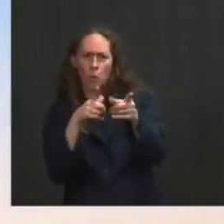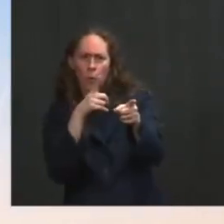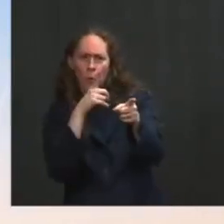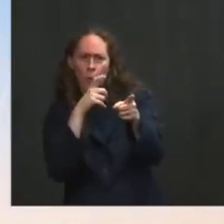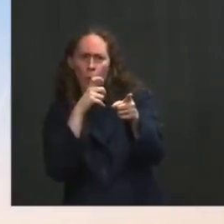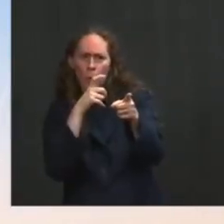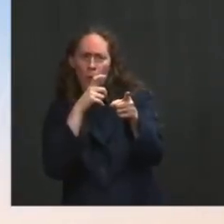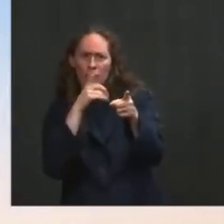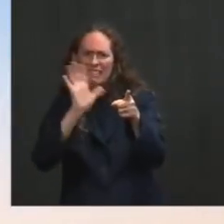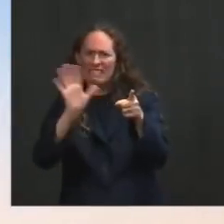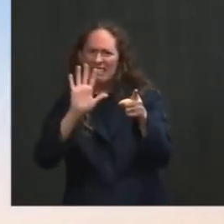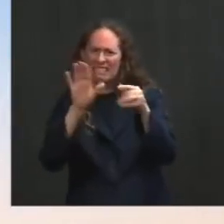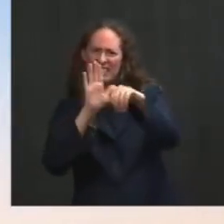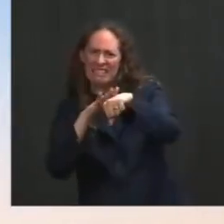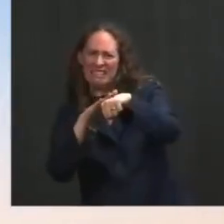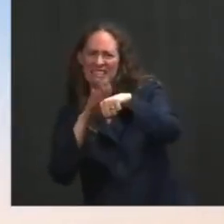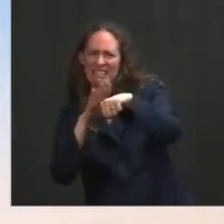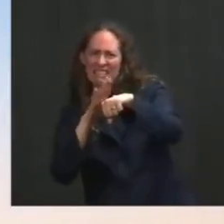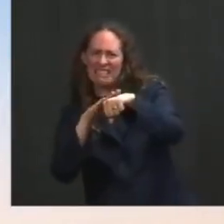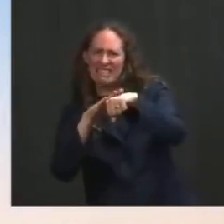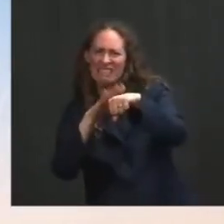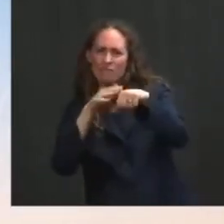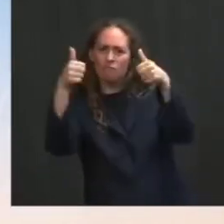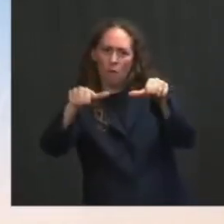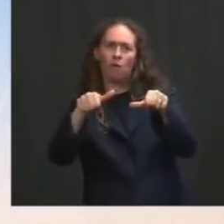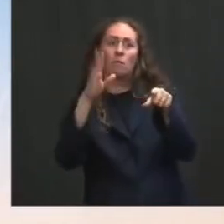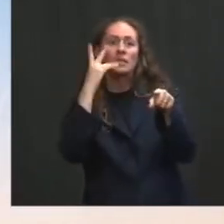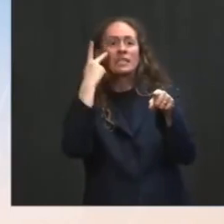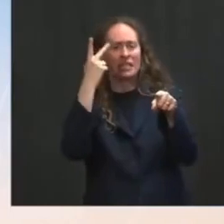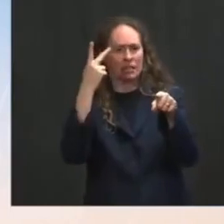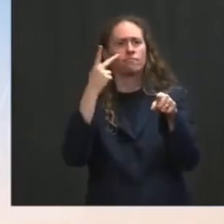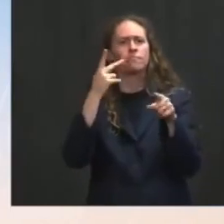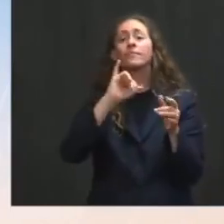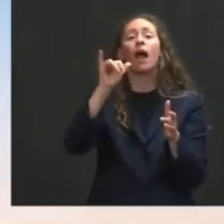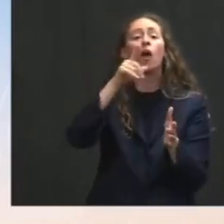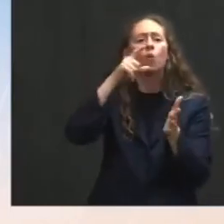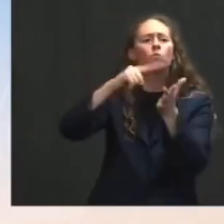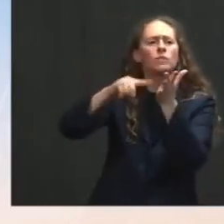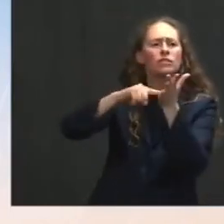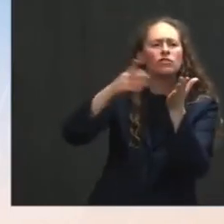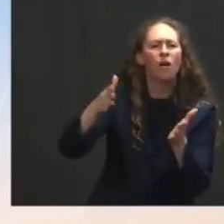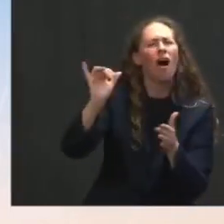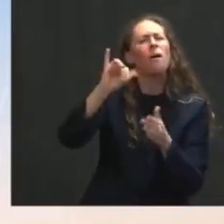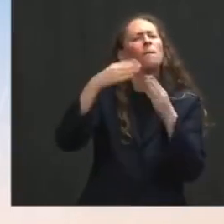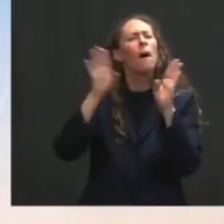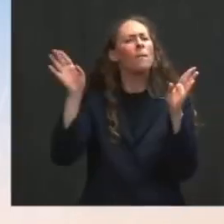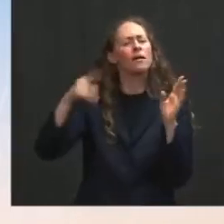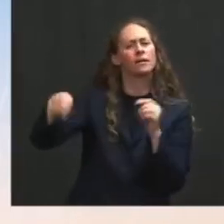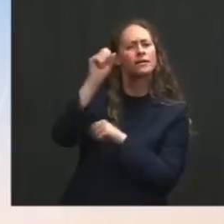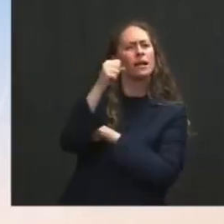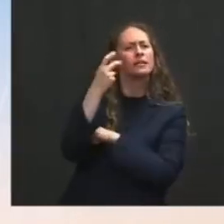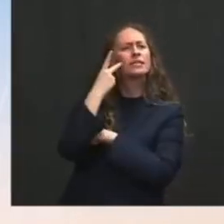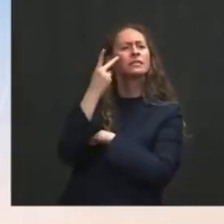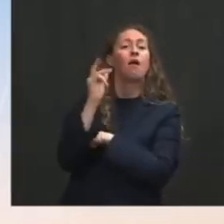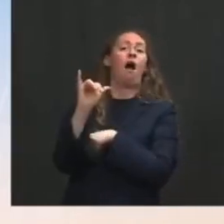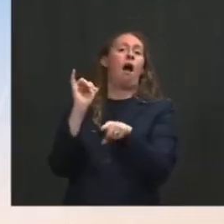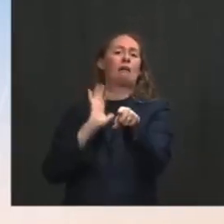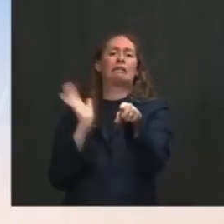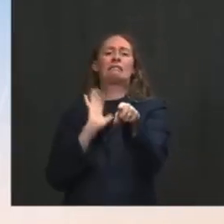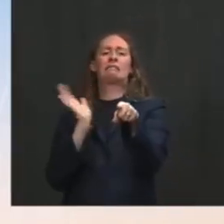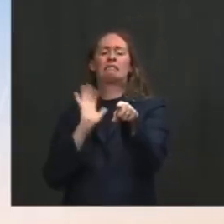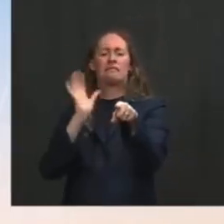getting accurate information to people. This should be provided not just to researchers, but to the public, so that the public knows and understands what is accurate